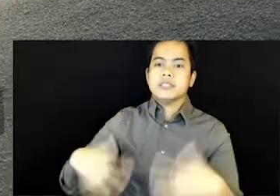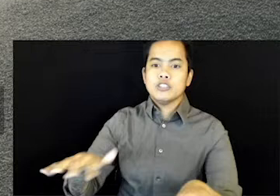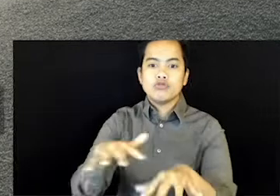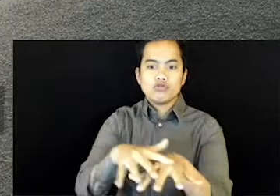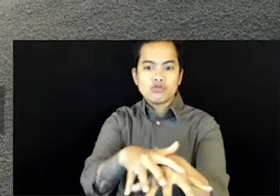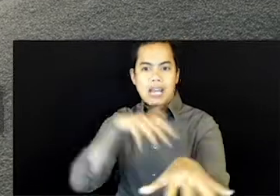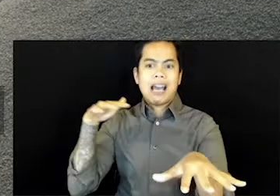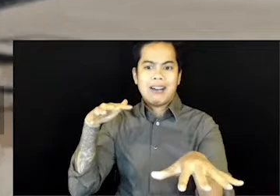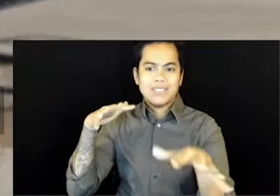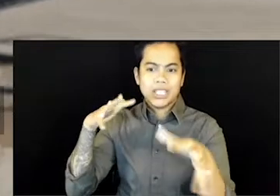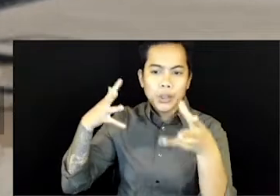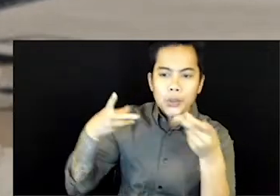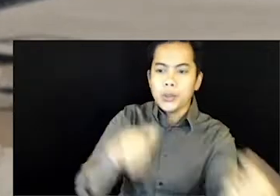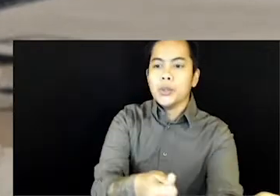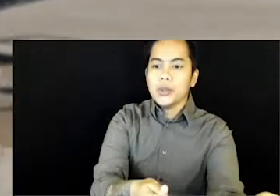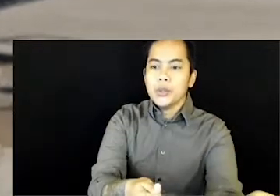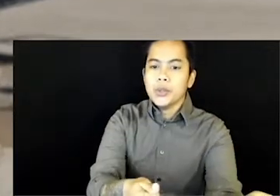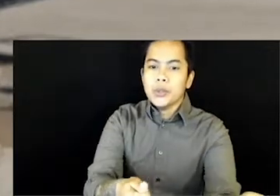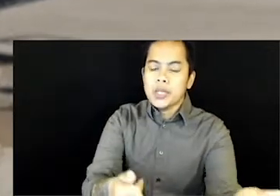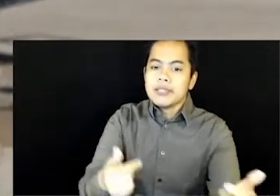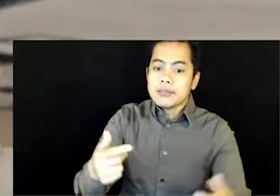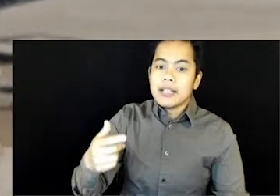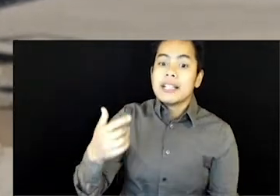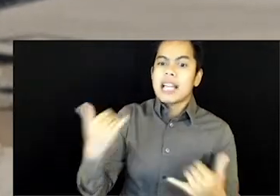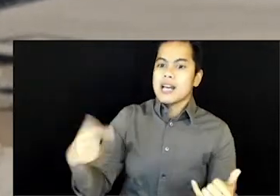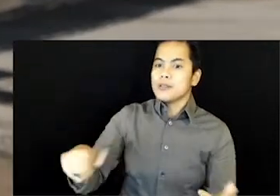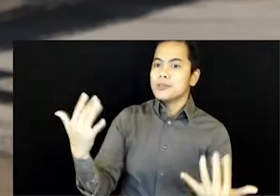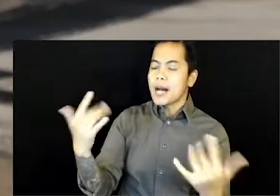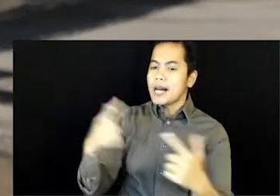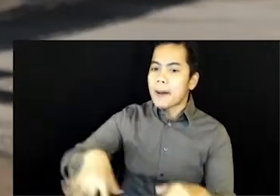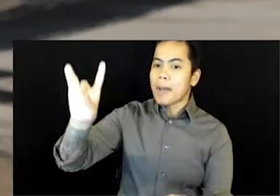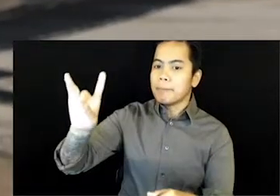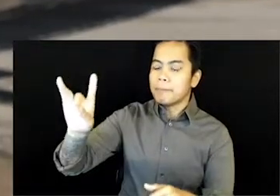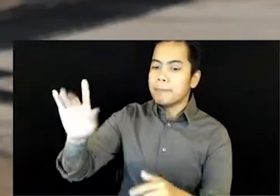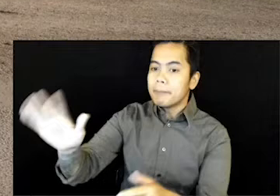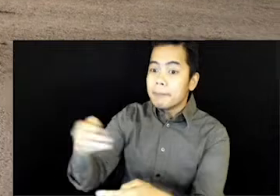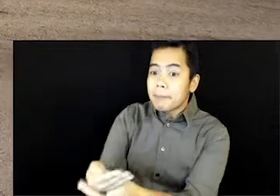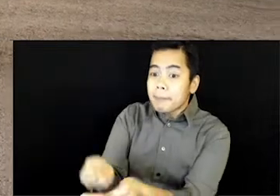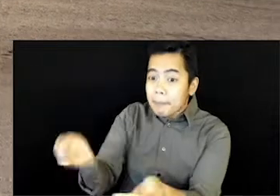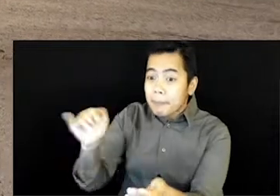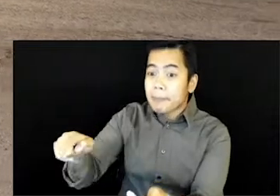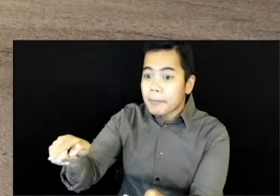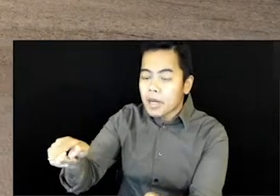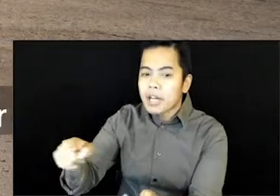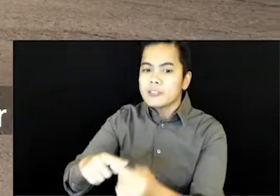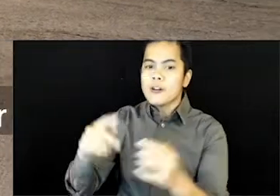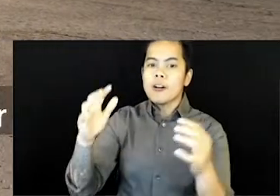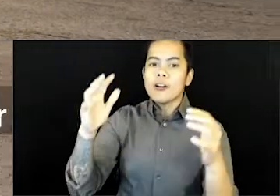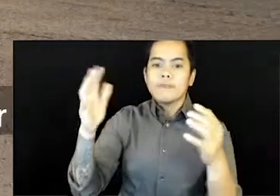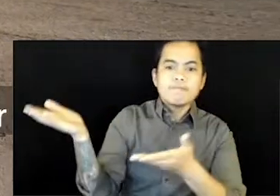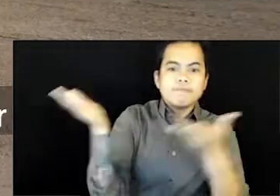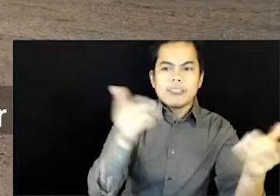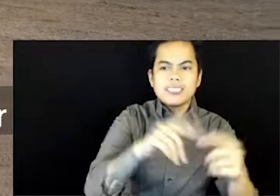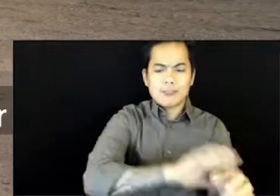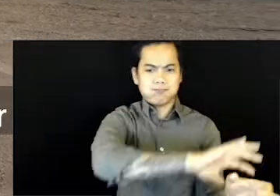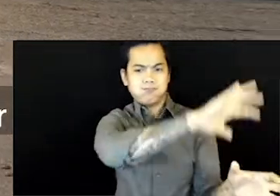with the traffic flow, which impacts idle time on other trucks coming on site while they're waiting to pick up product. We also, as part of this area,